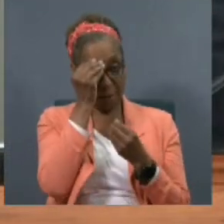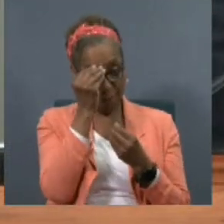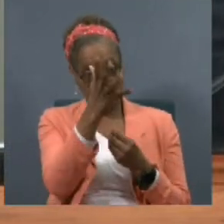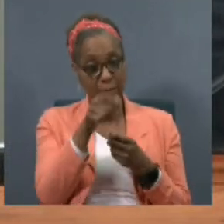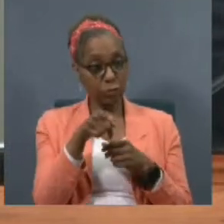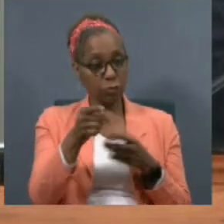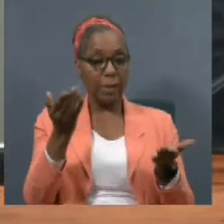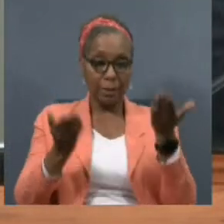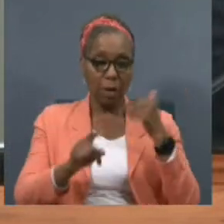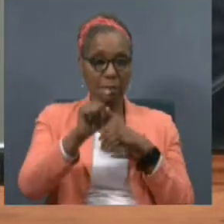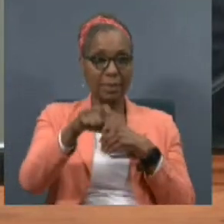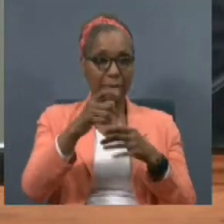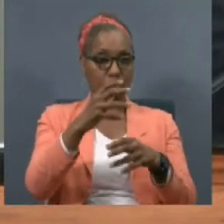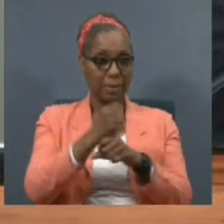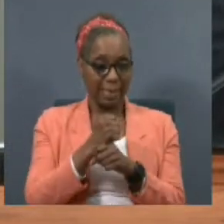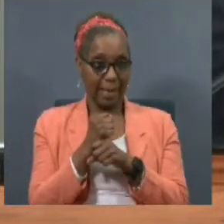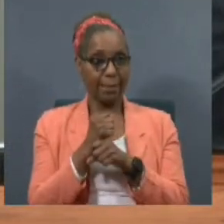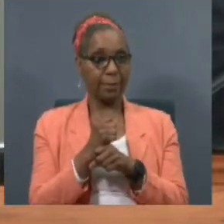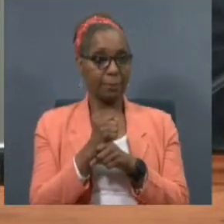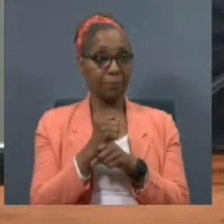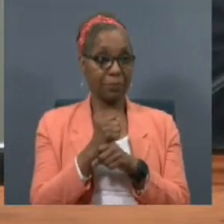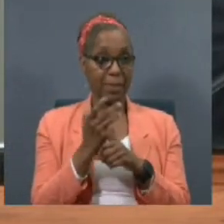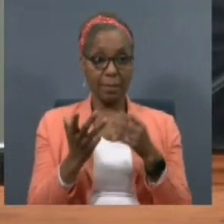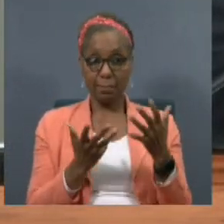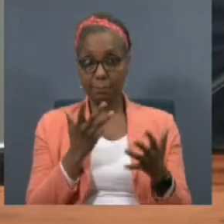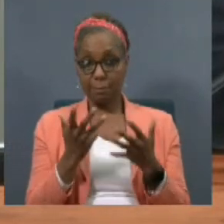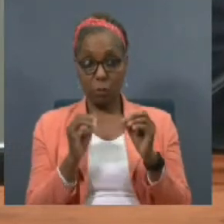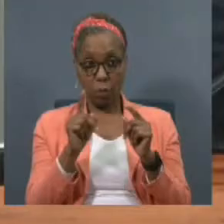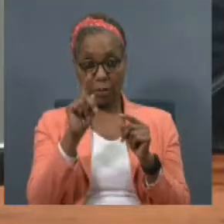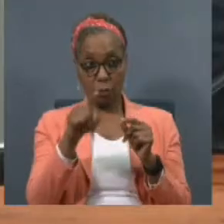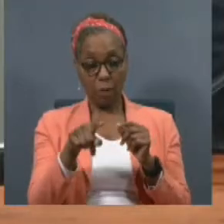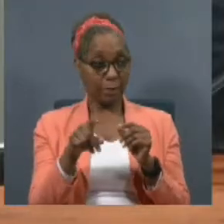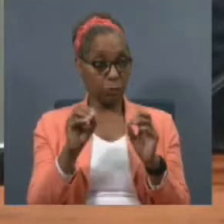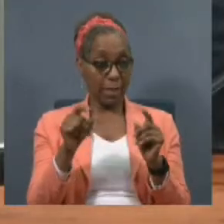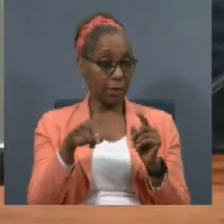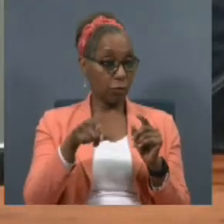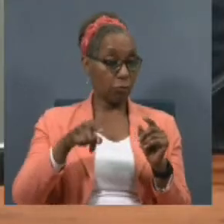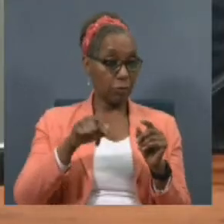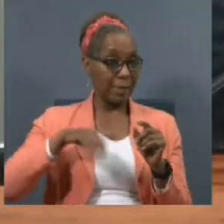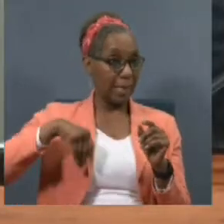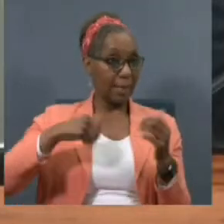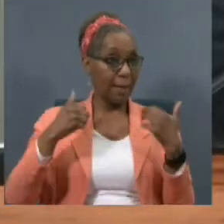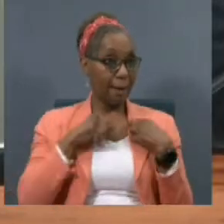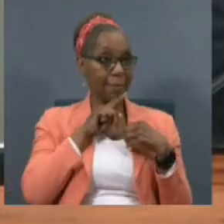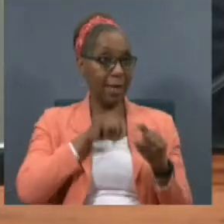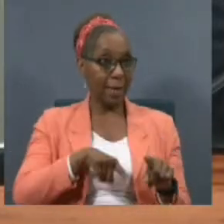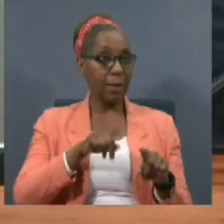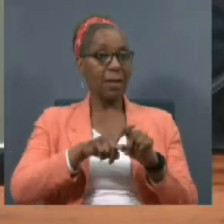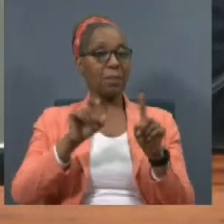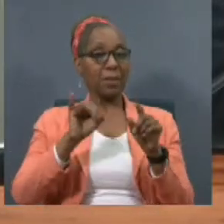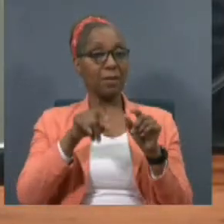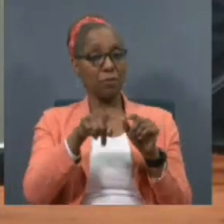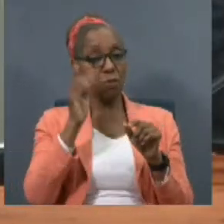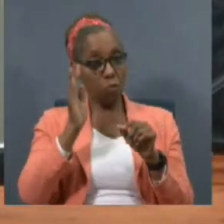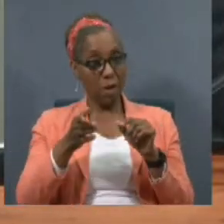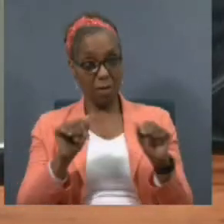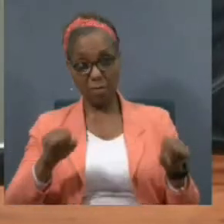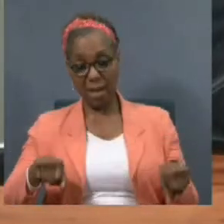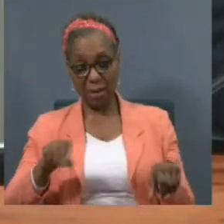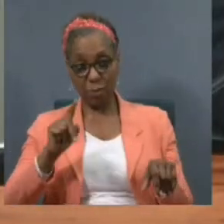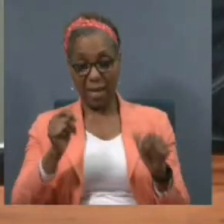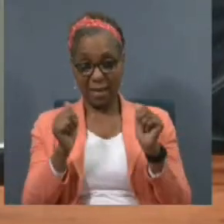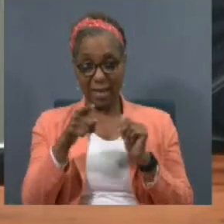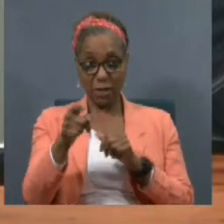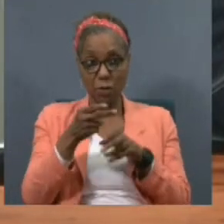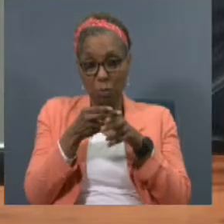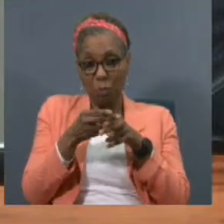needed to get, some questions I guess you didn't have the answers to. But if you will, could you just